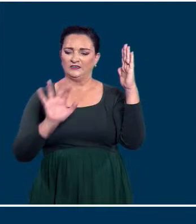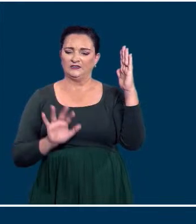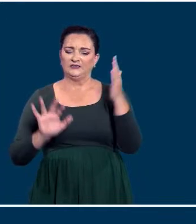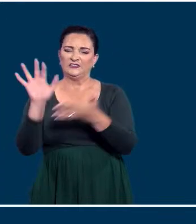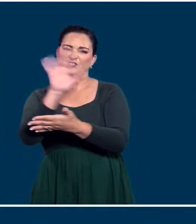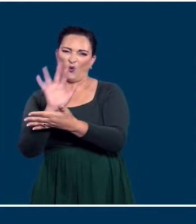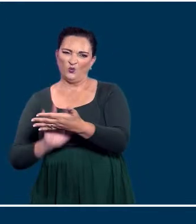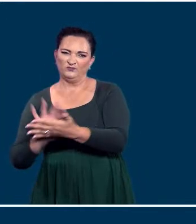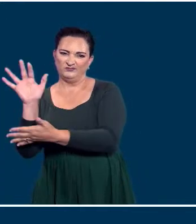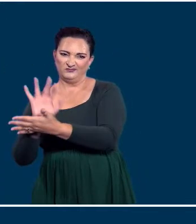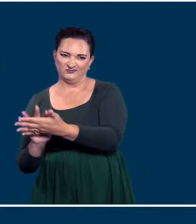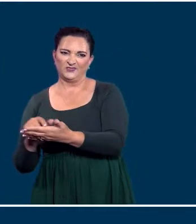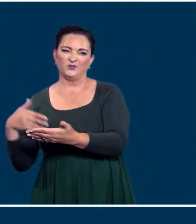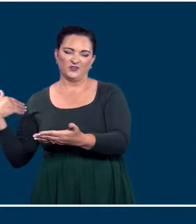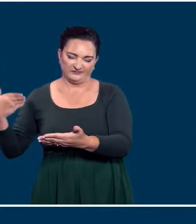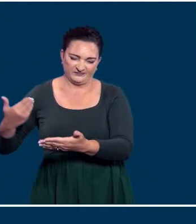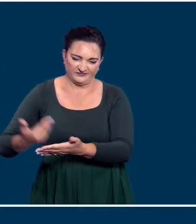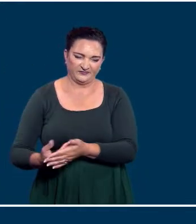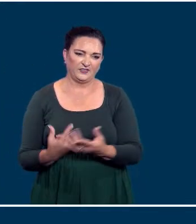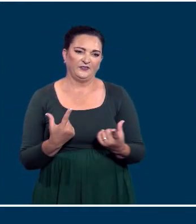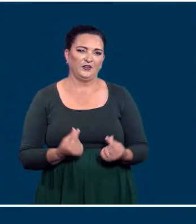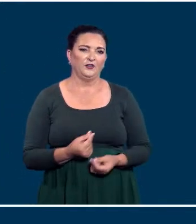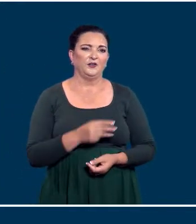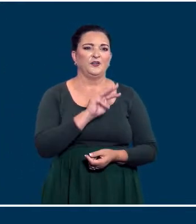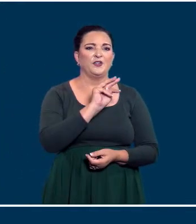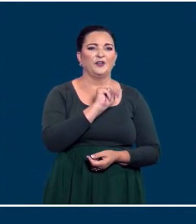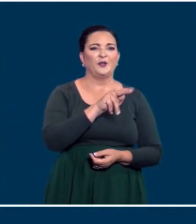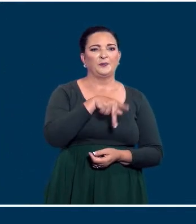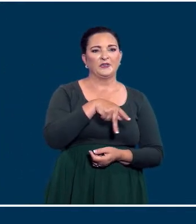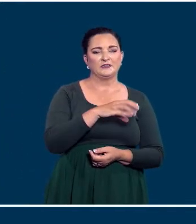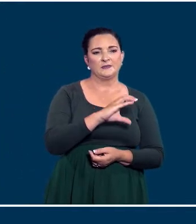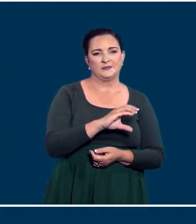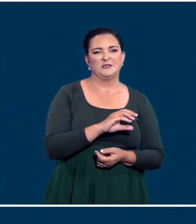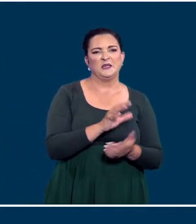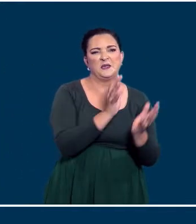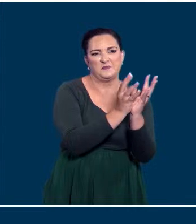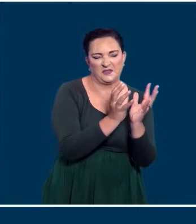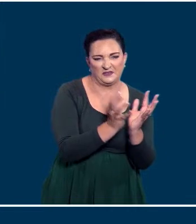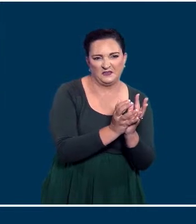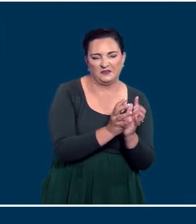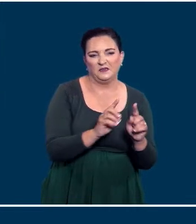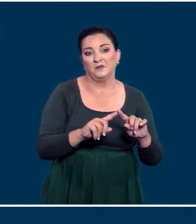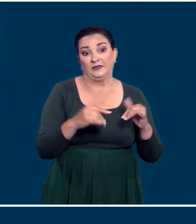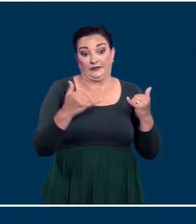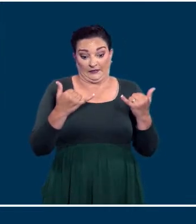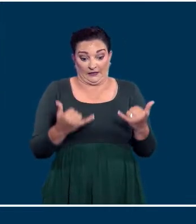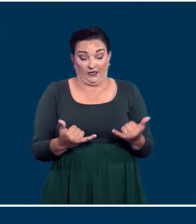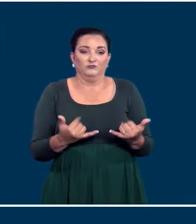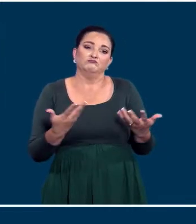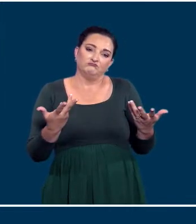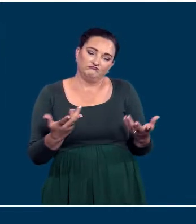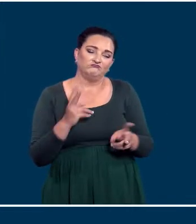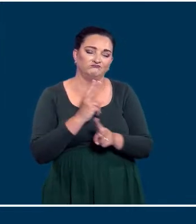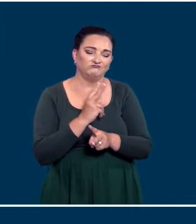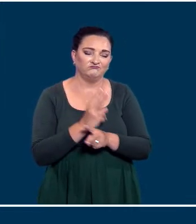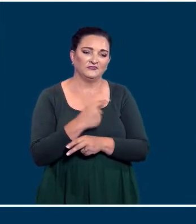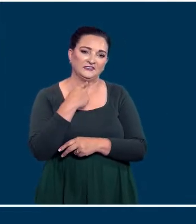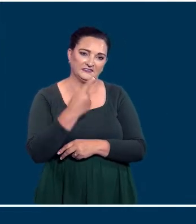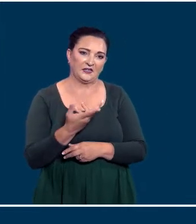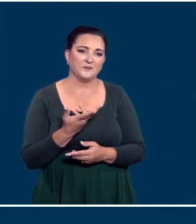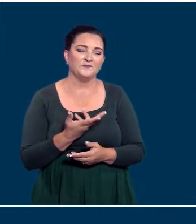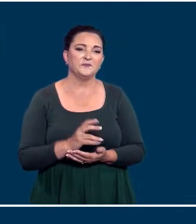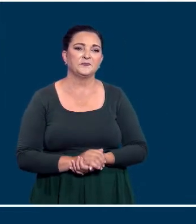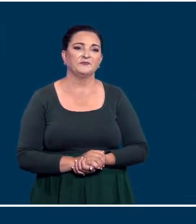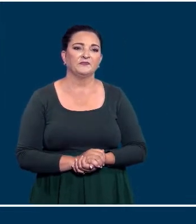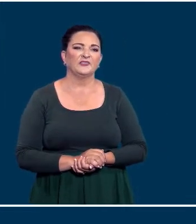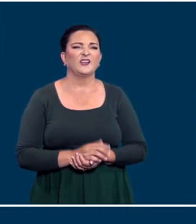long time for the MPC meetings, but it's become very fashionable to talk about them now, and every central bank has